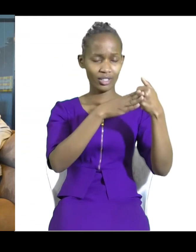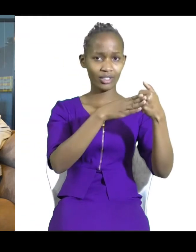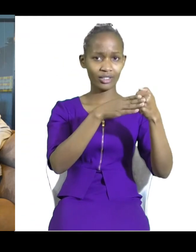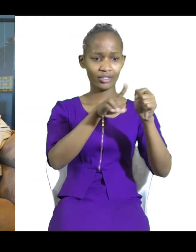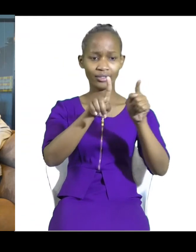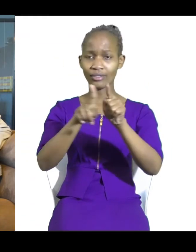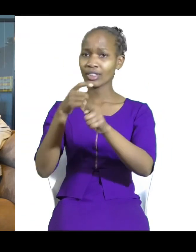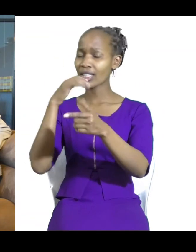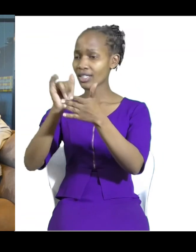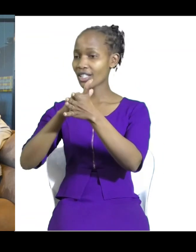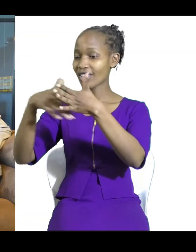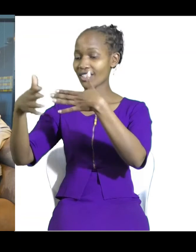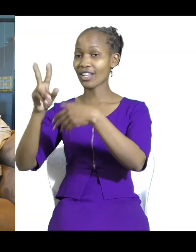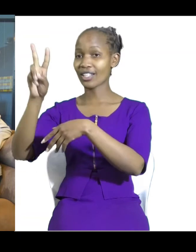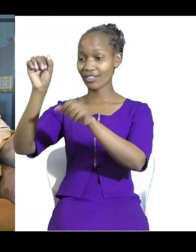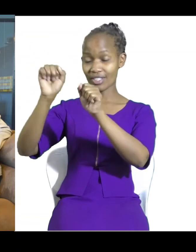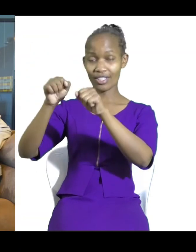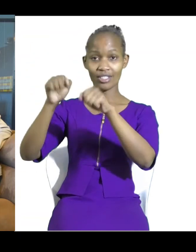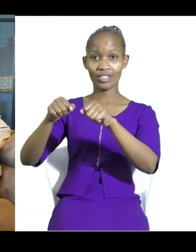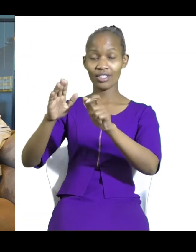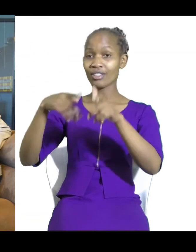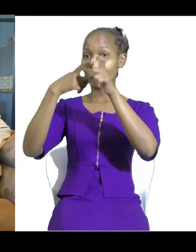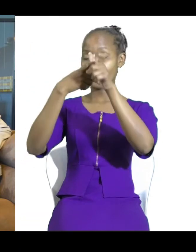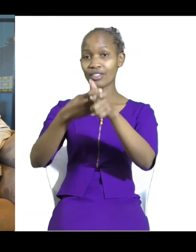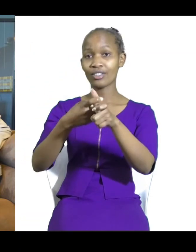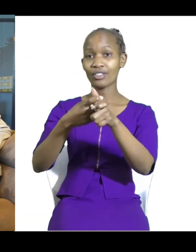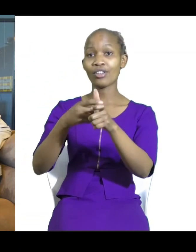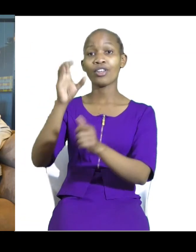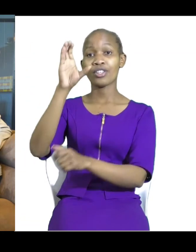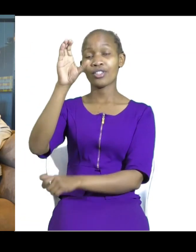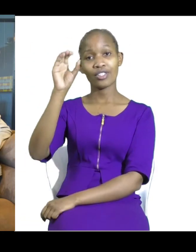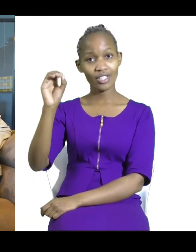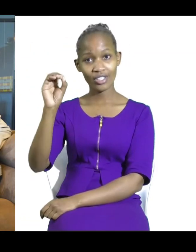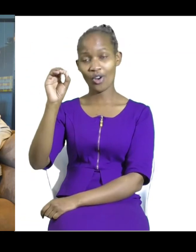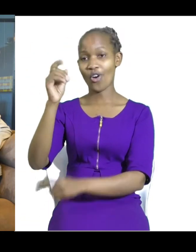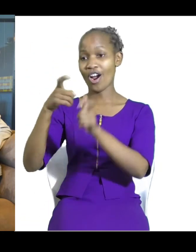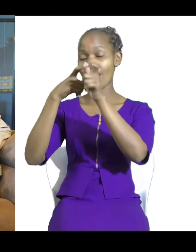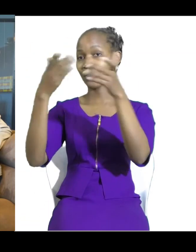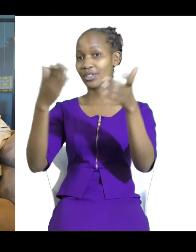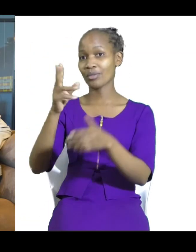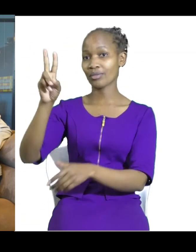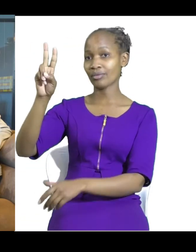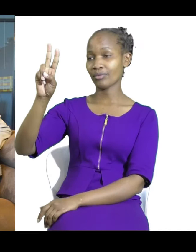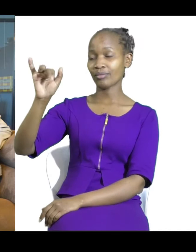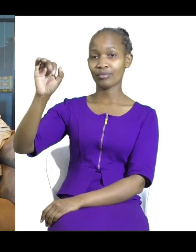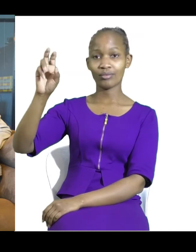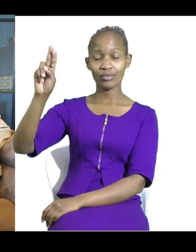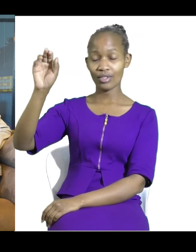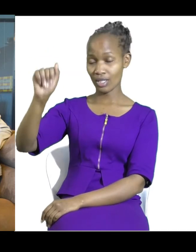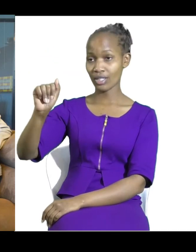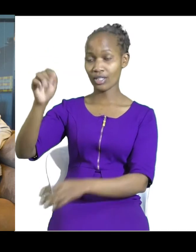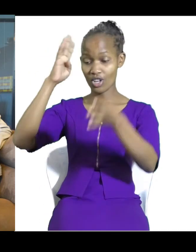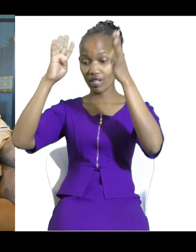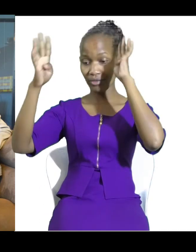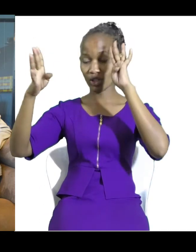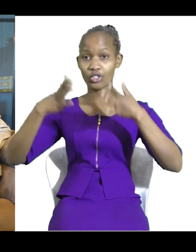And as Science TV was able to be awarded at the Zero Awards in Vienna on innovation towards